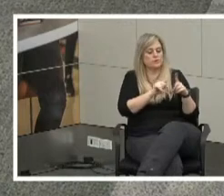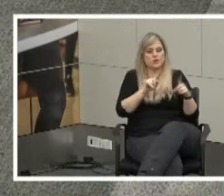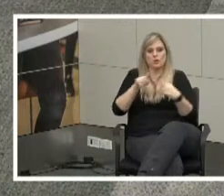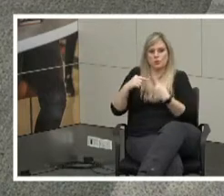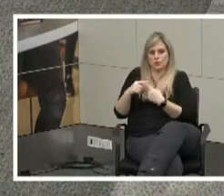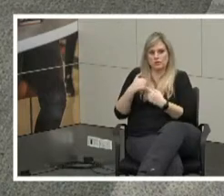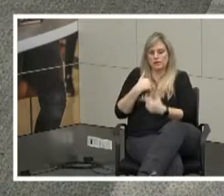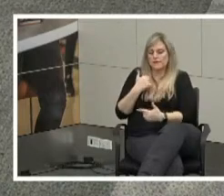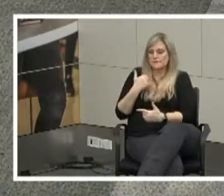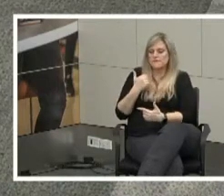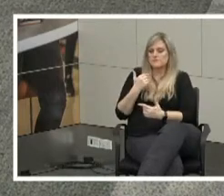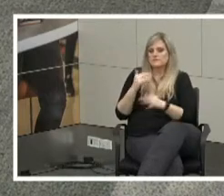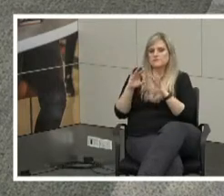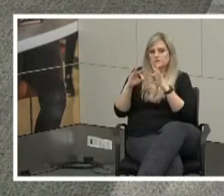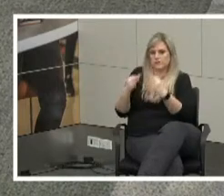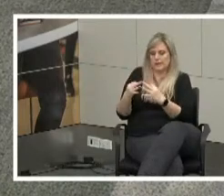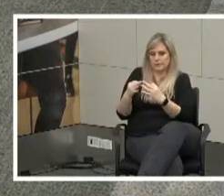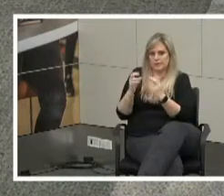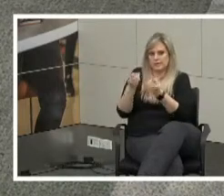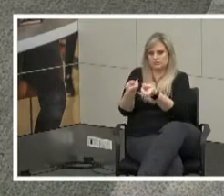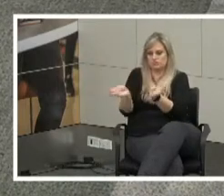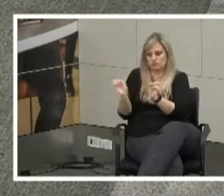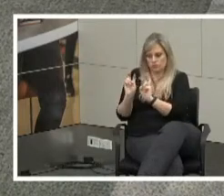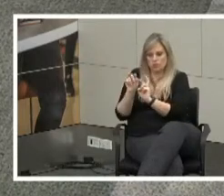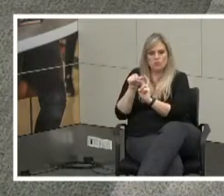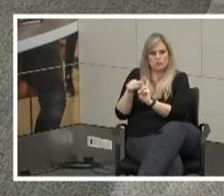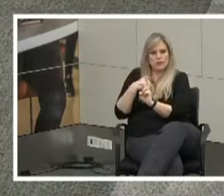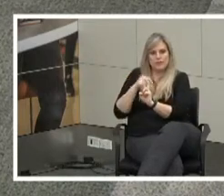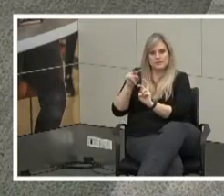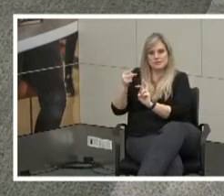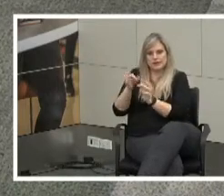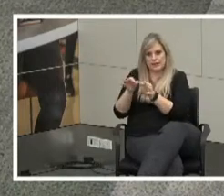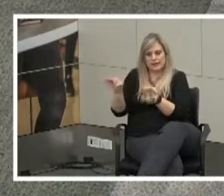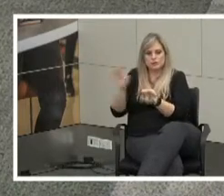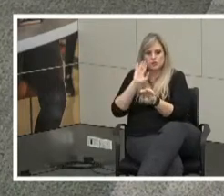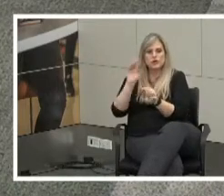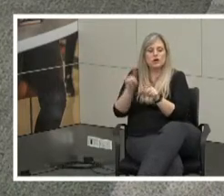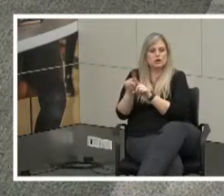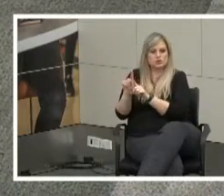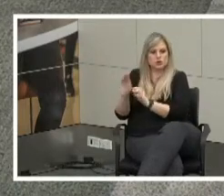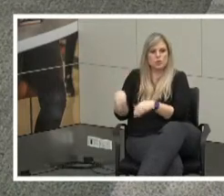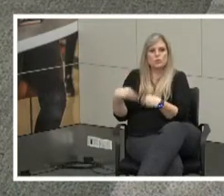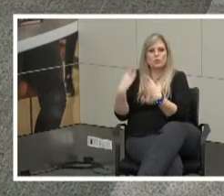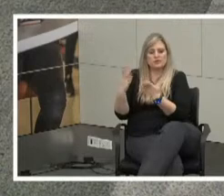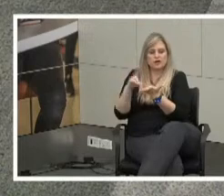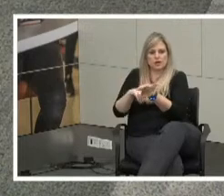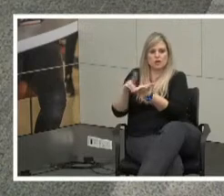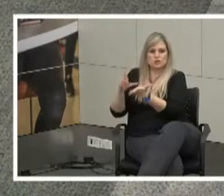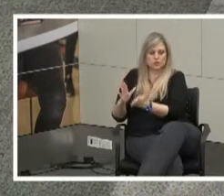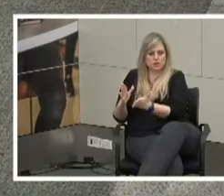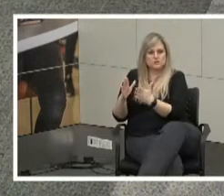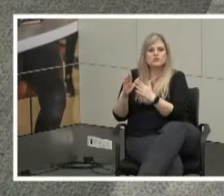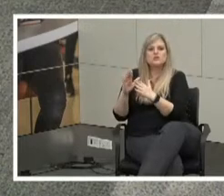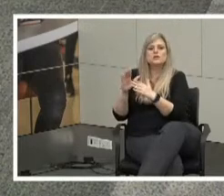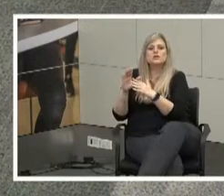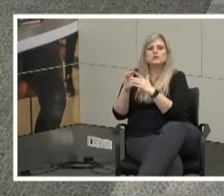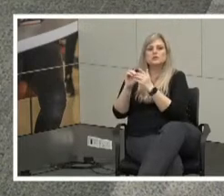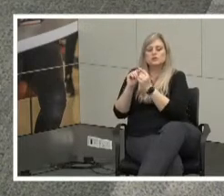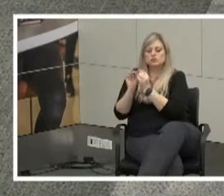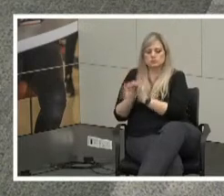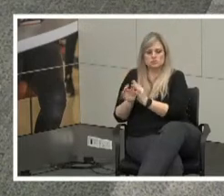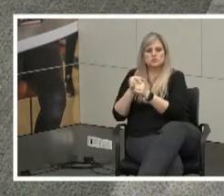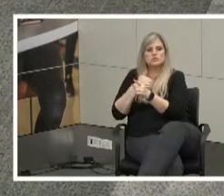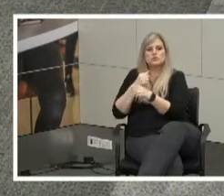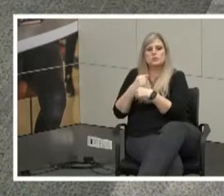when uh families are SE of SEC have second languages then we also contract out to ensure that there is